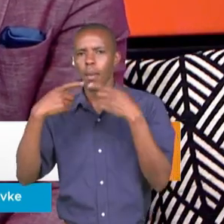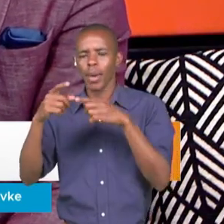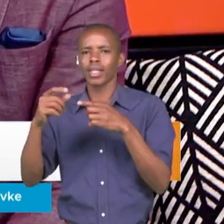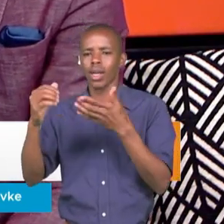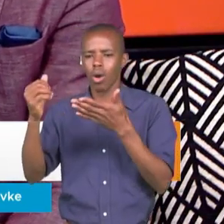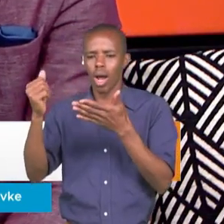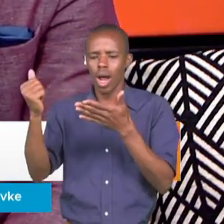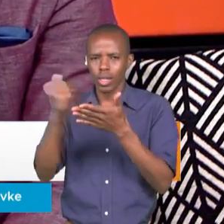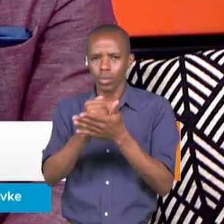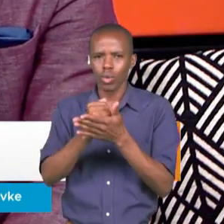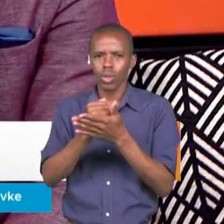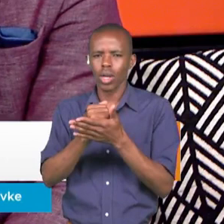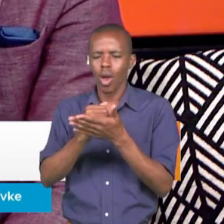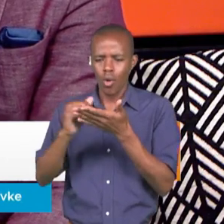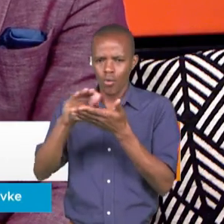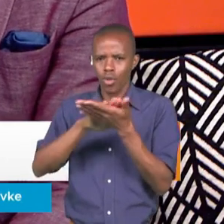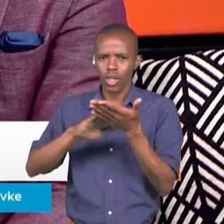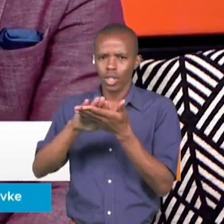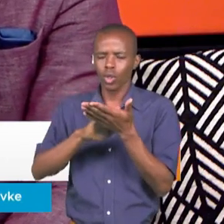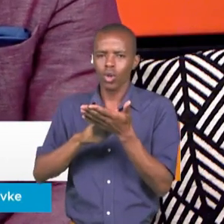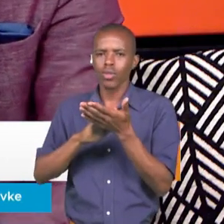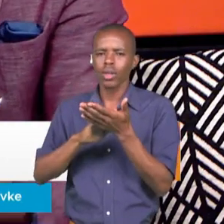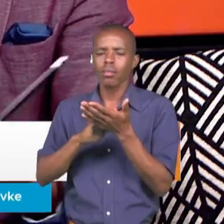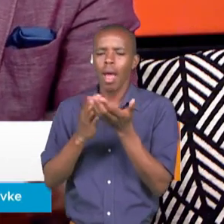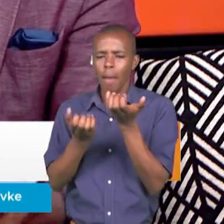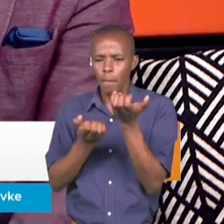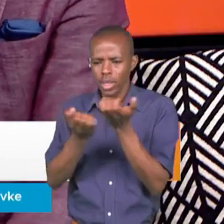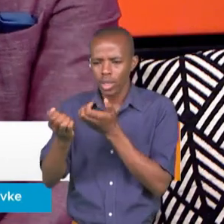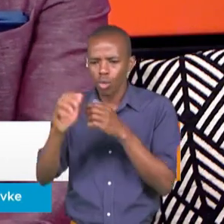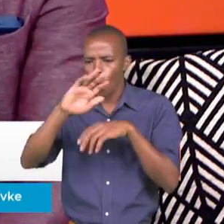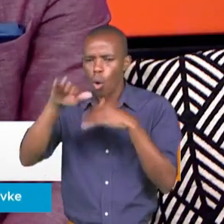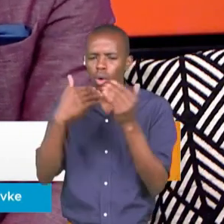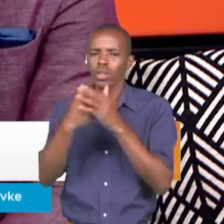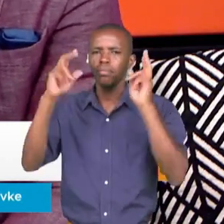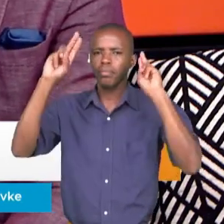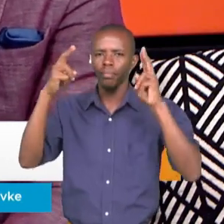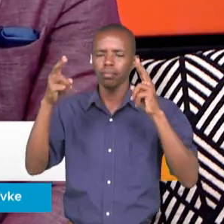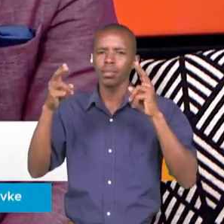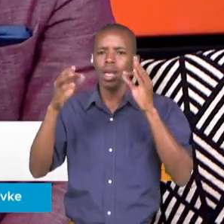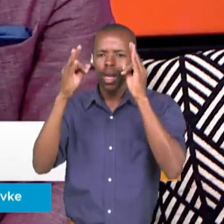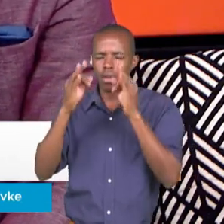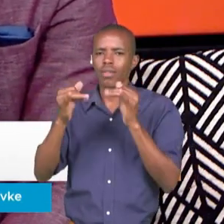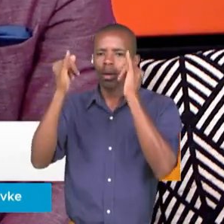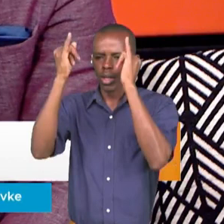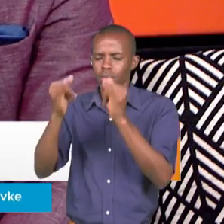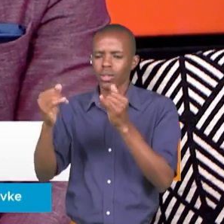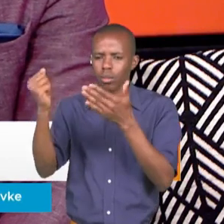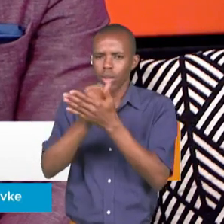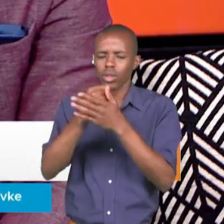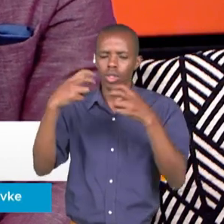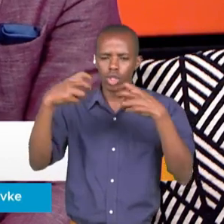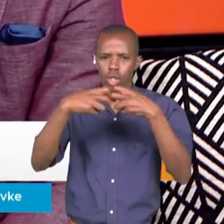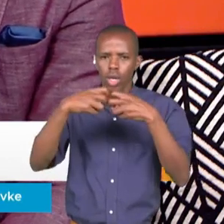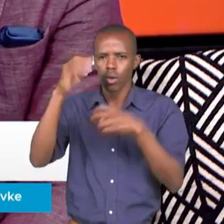in the mind the foundations of commercializing all these issues, you find someone is applying for an engineering